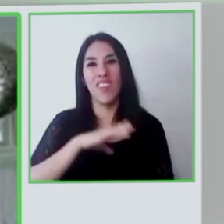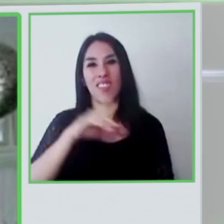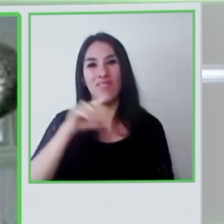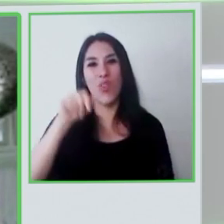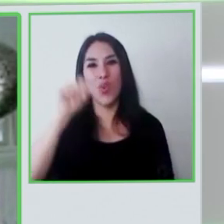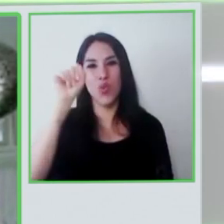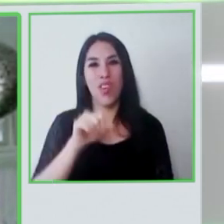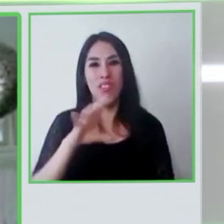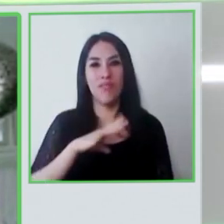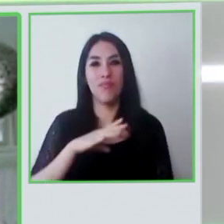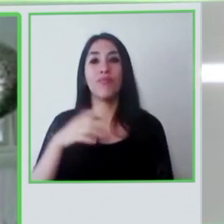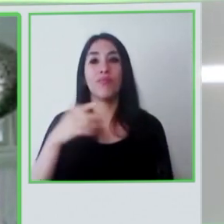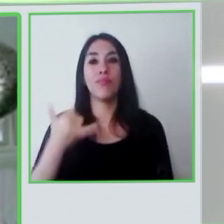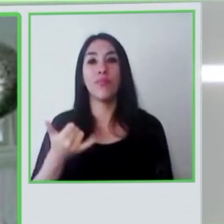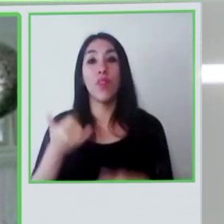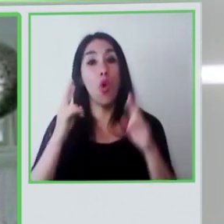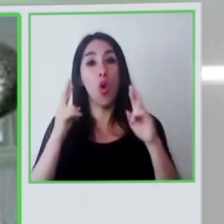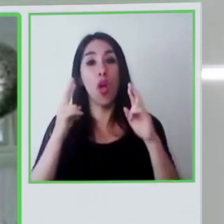agreed